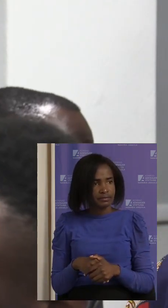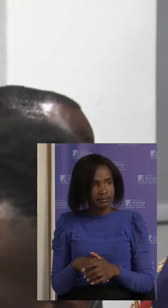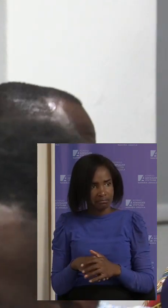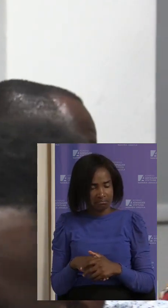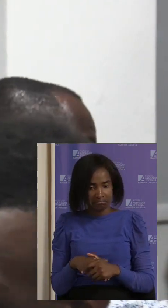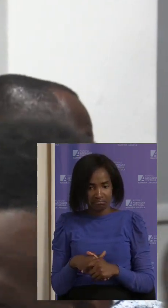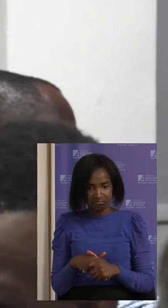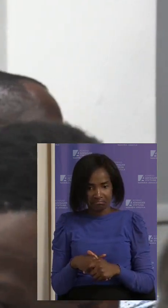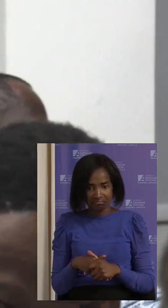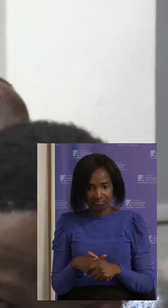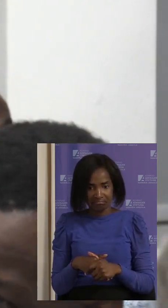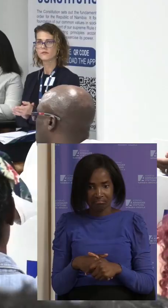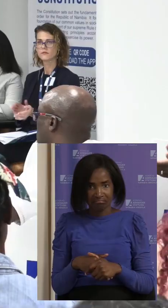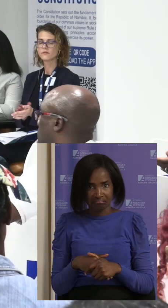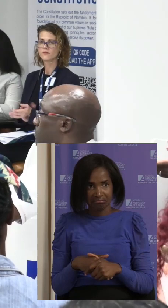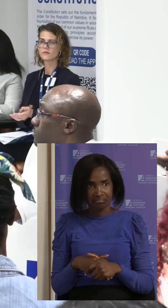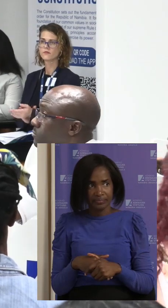Patrick.